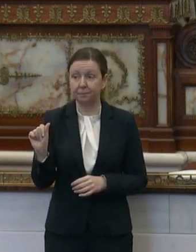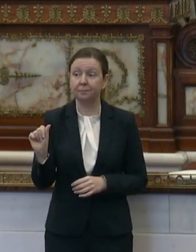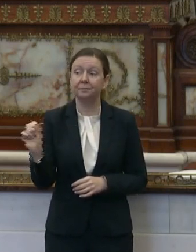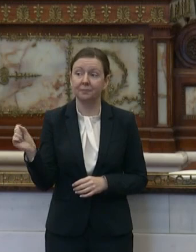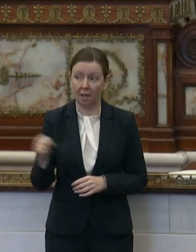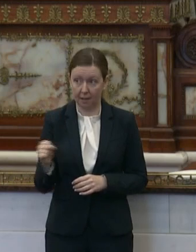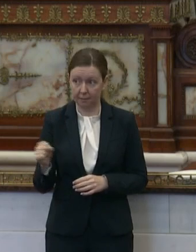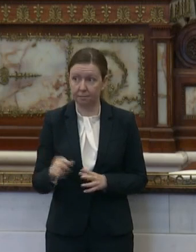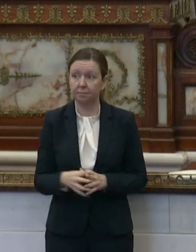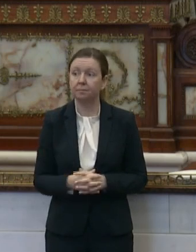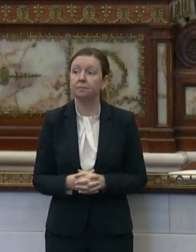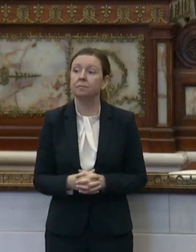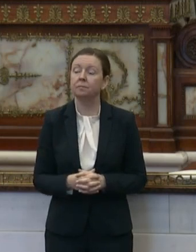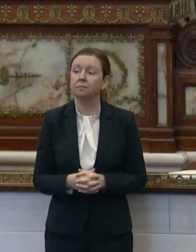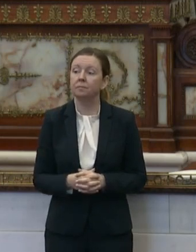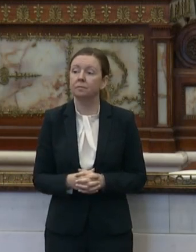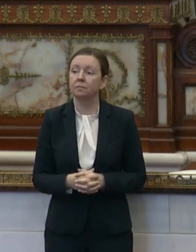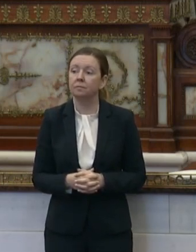Aye.